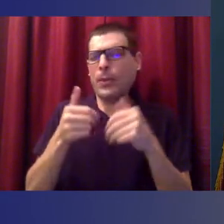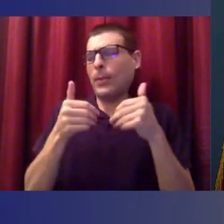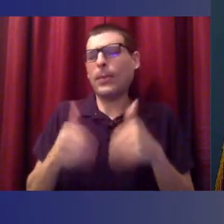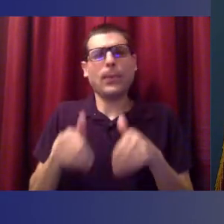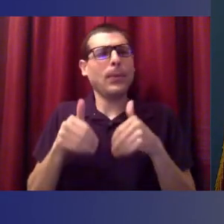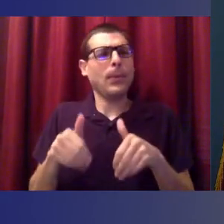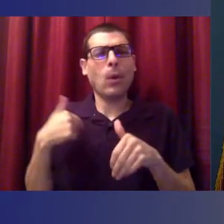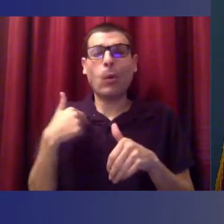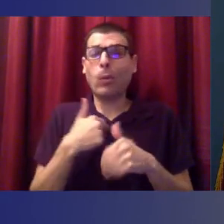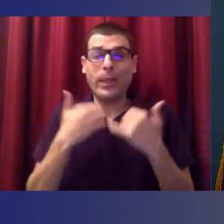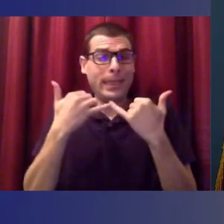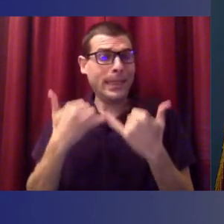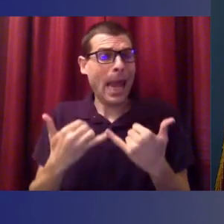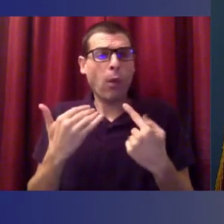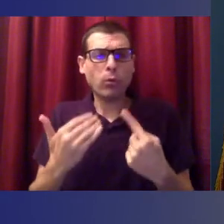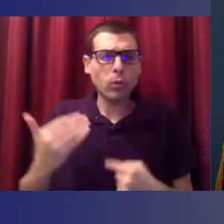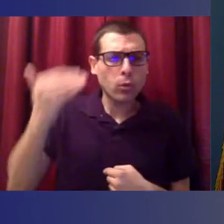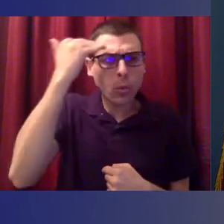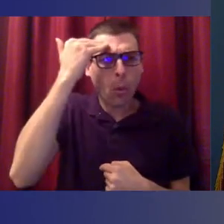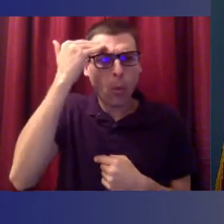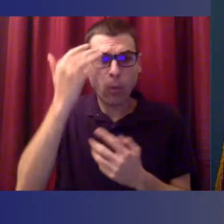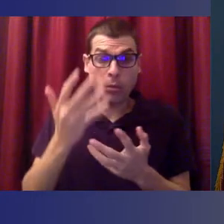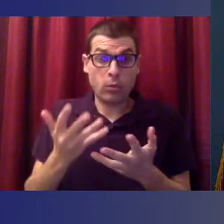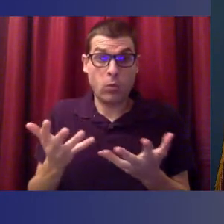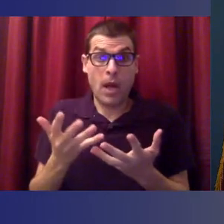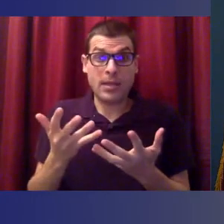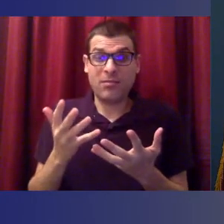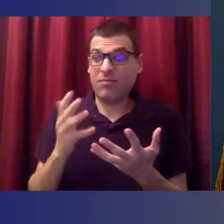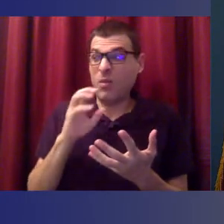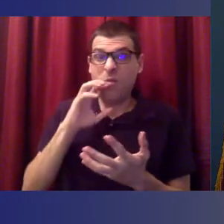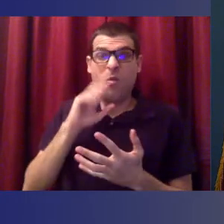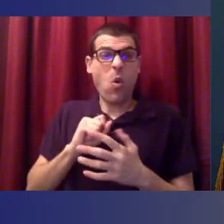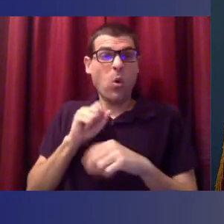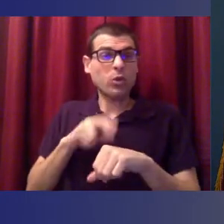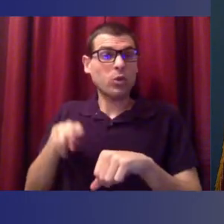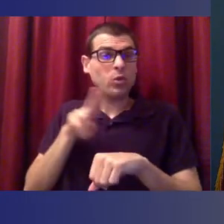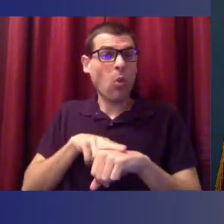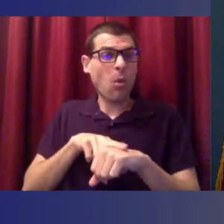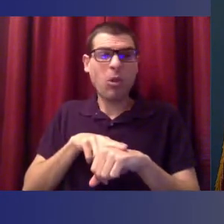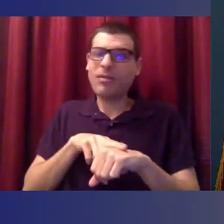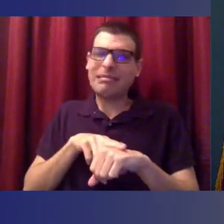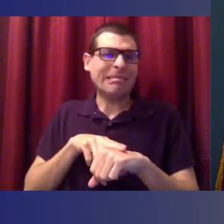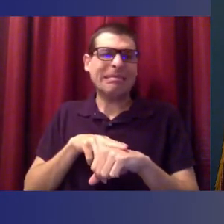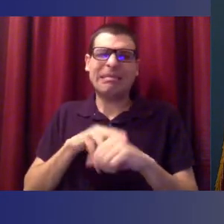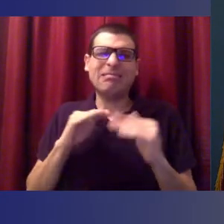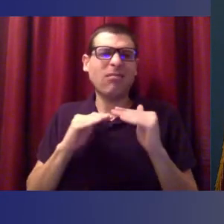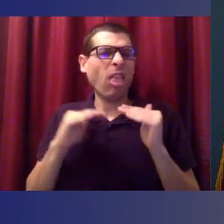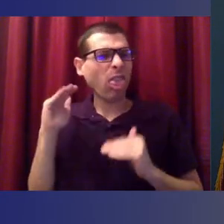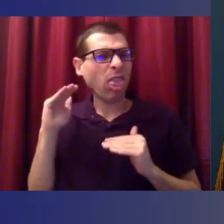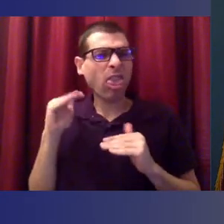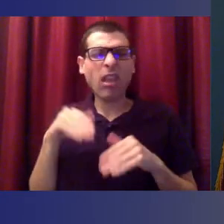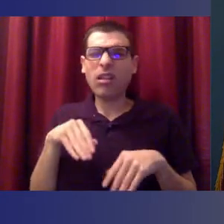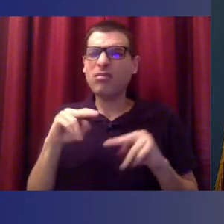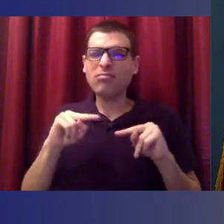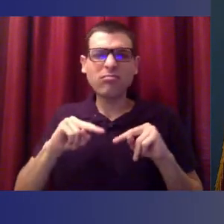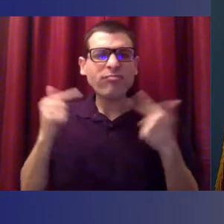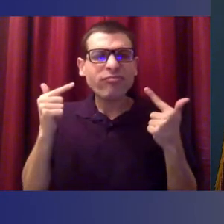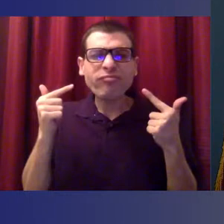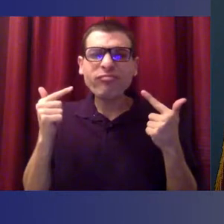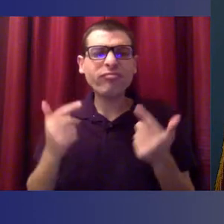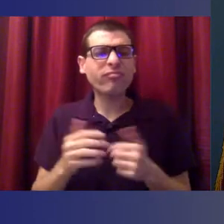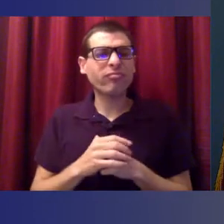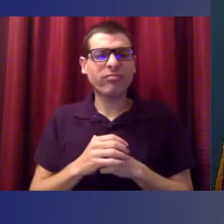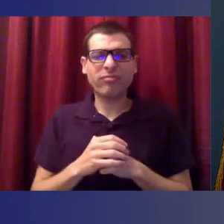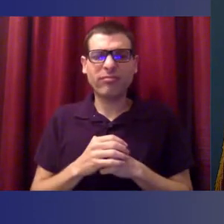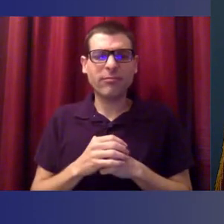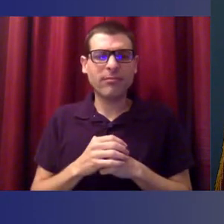doubt, is that the normal we had been living in was marred by inequities and injustices. So for all the